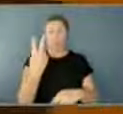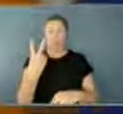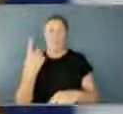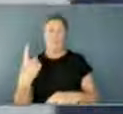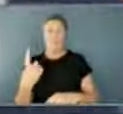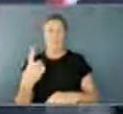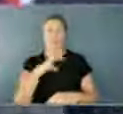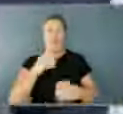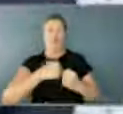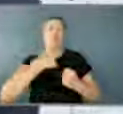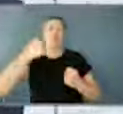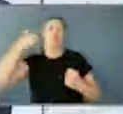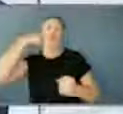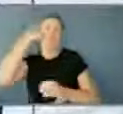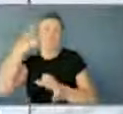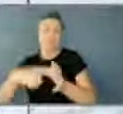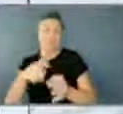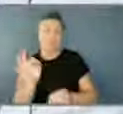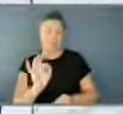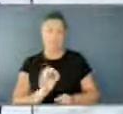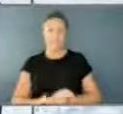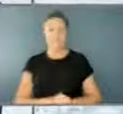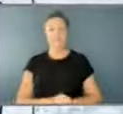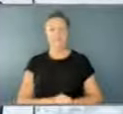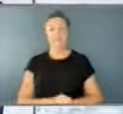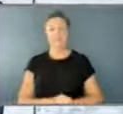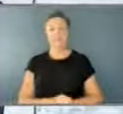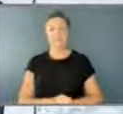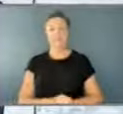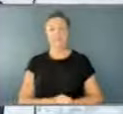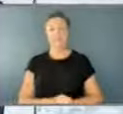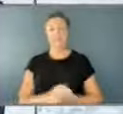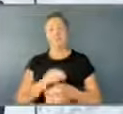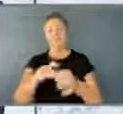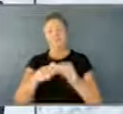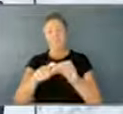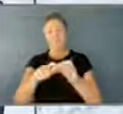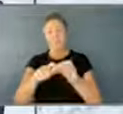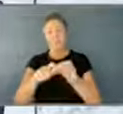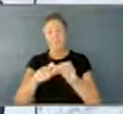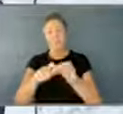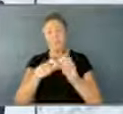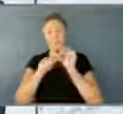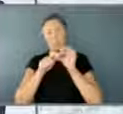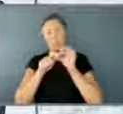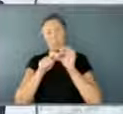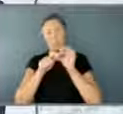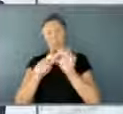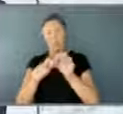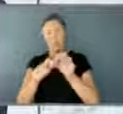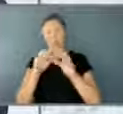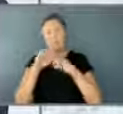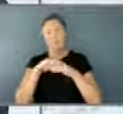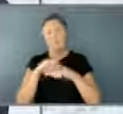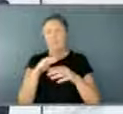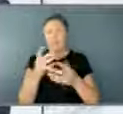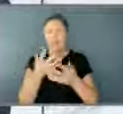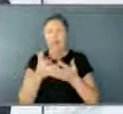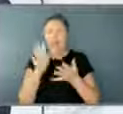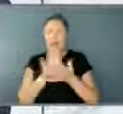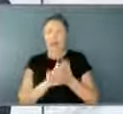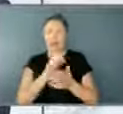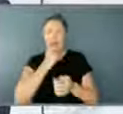Can you explain how to Australians how it will be decided what specific jab they get? Can they go to their doctor and say, I would